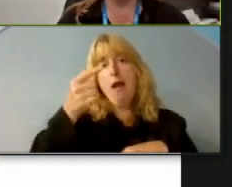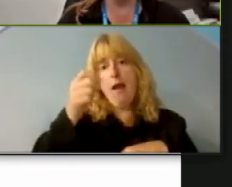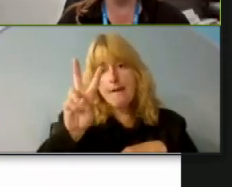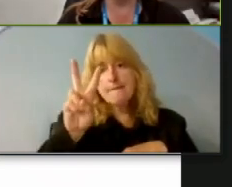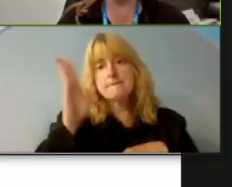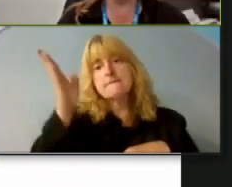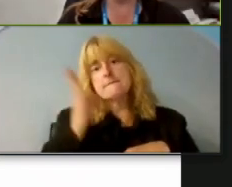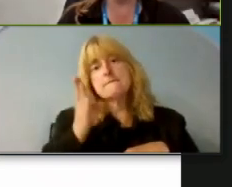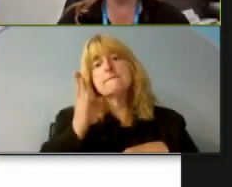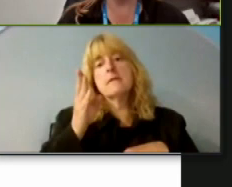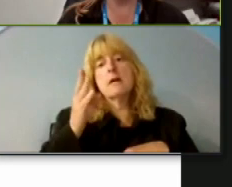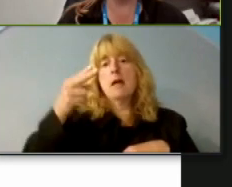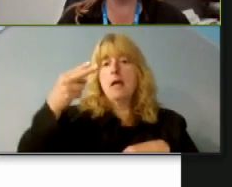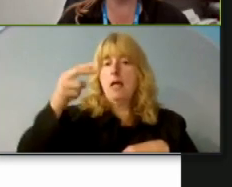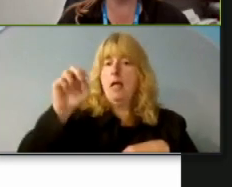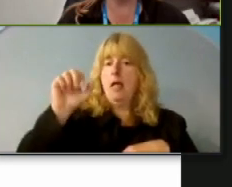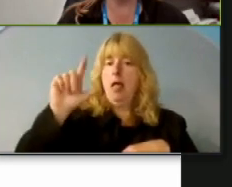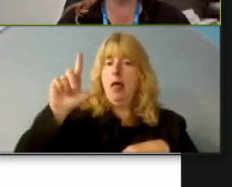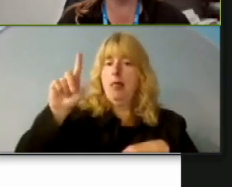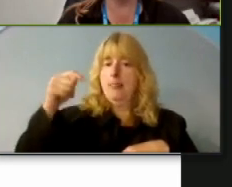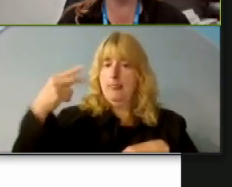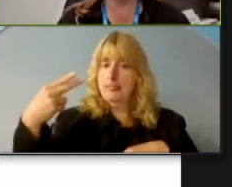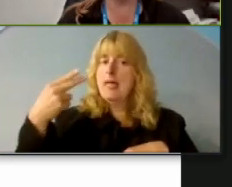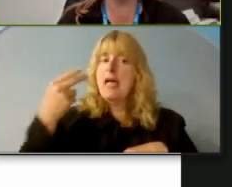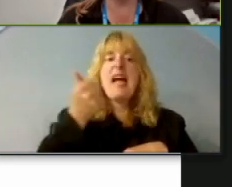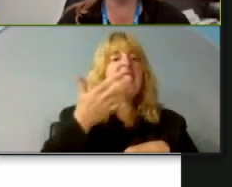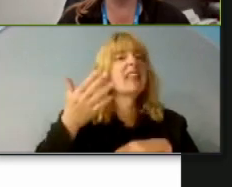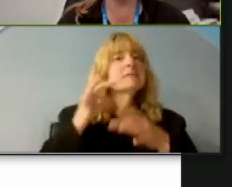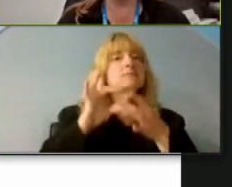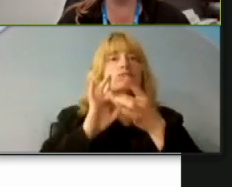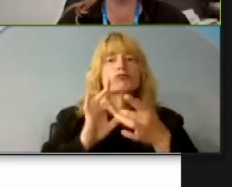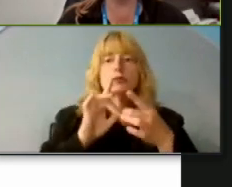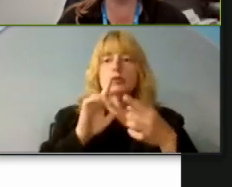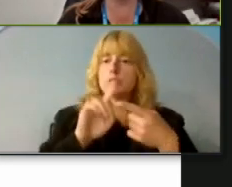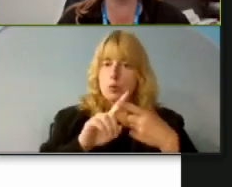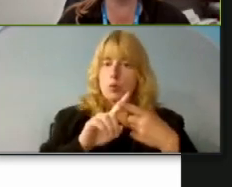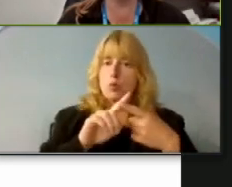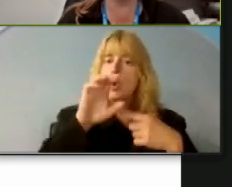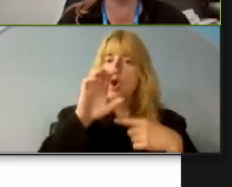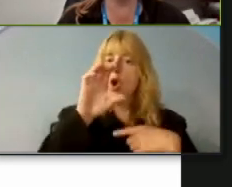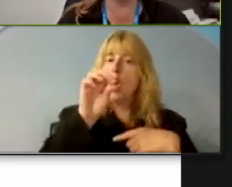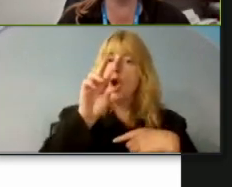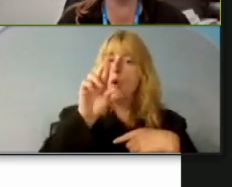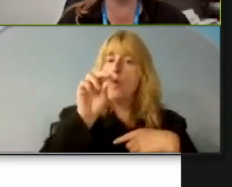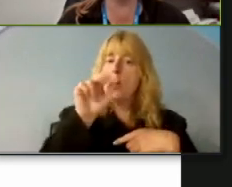detroitmi.gov/health. Anything related directly to coronavirus is